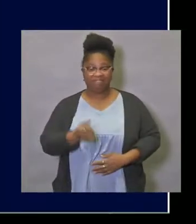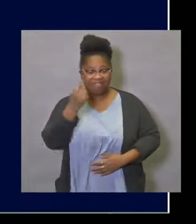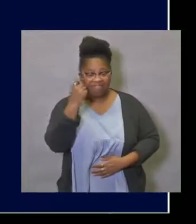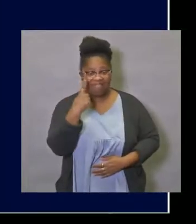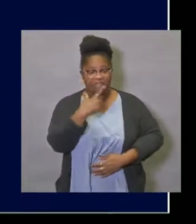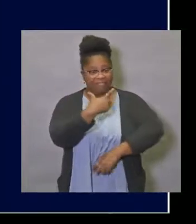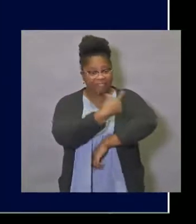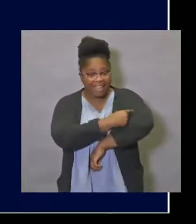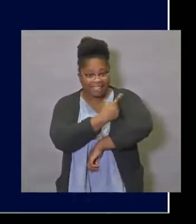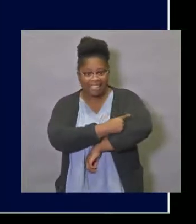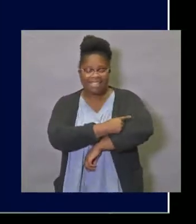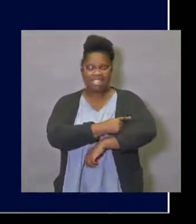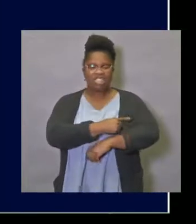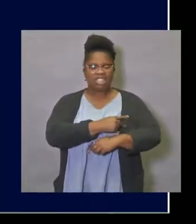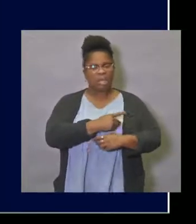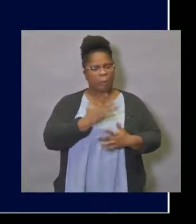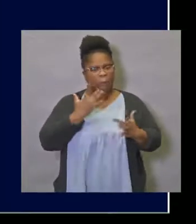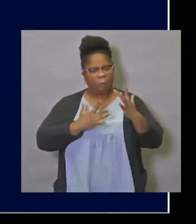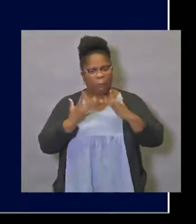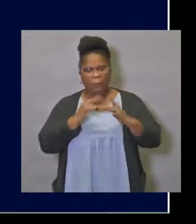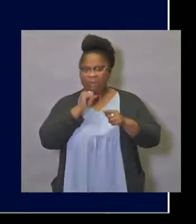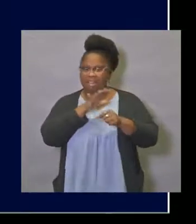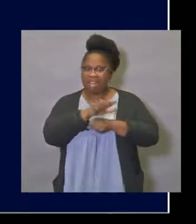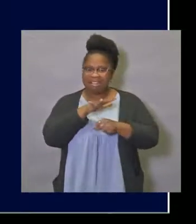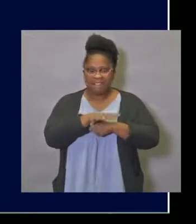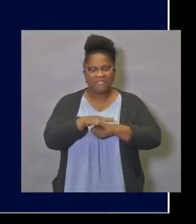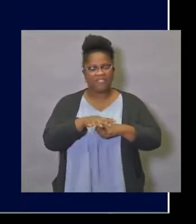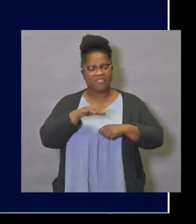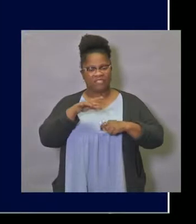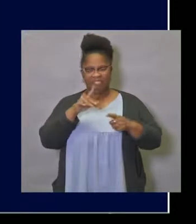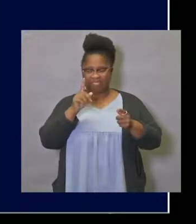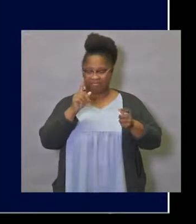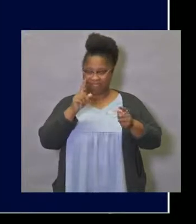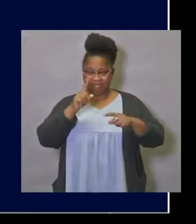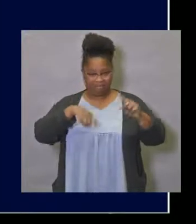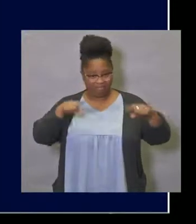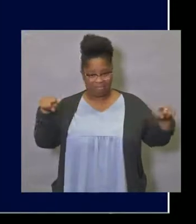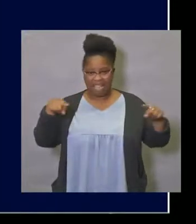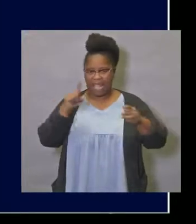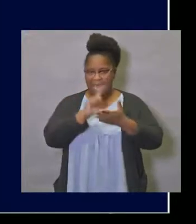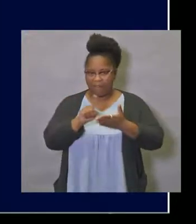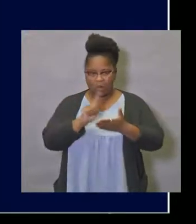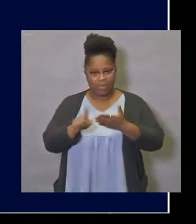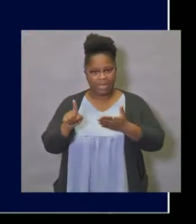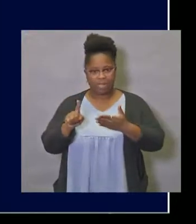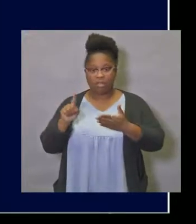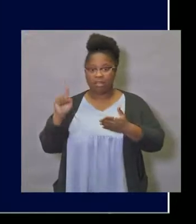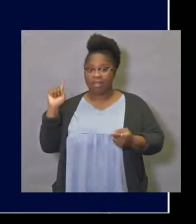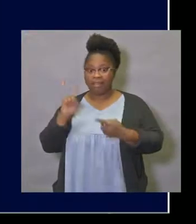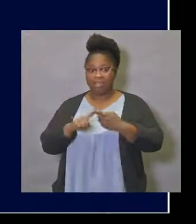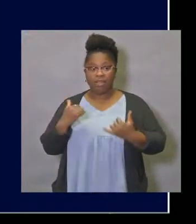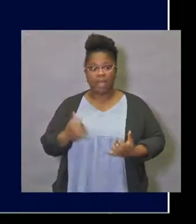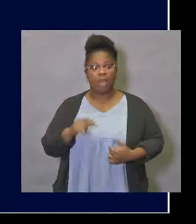variability in the amount of vaccine we receive from week to week. To date, we've received